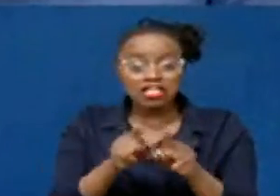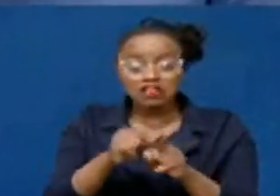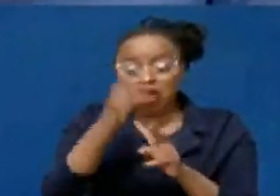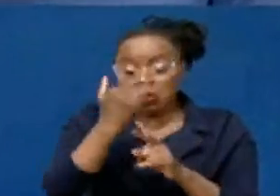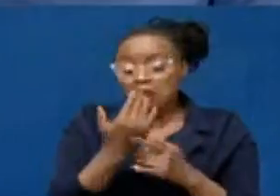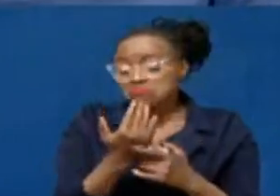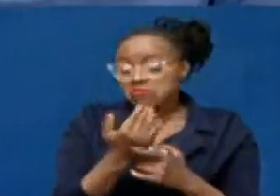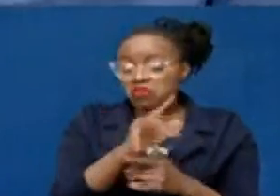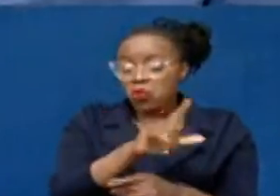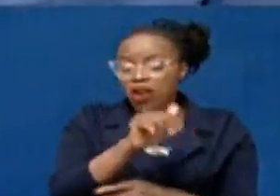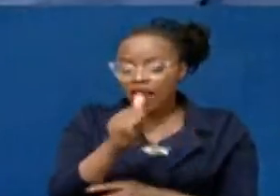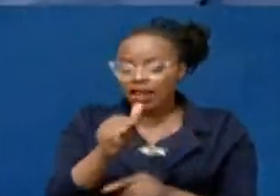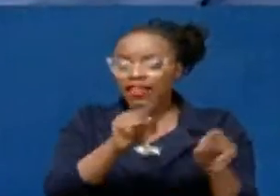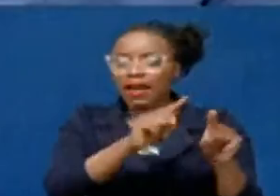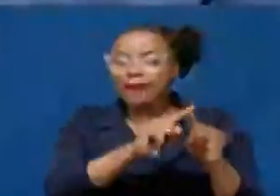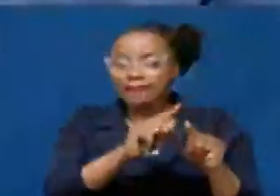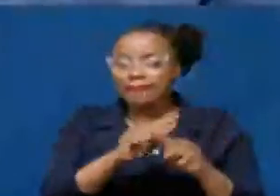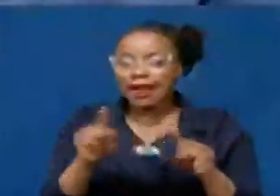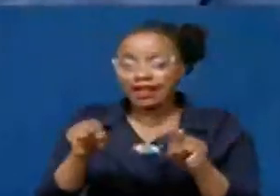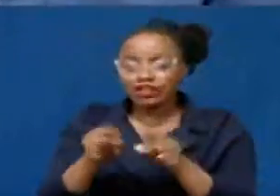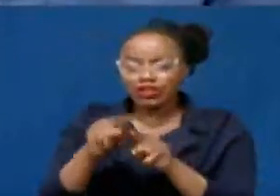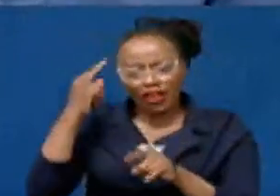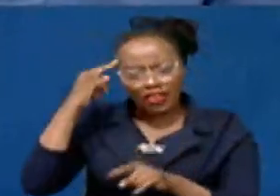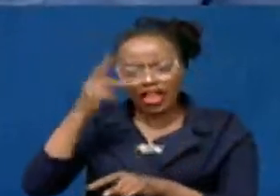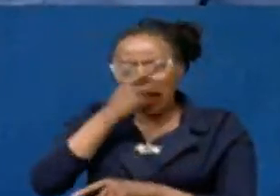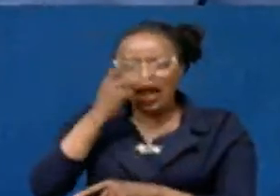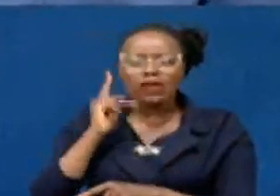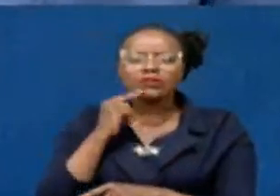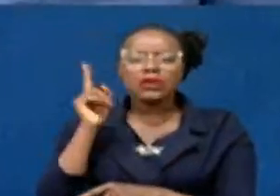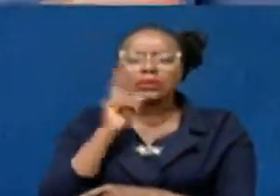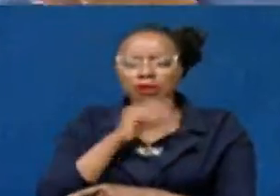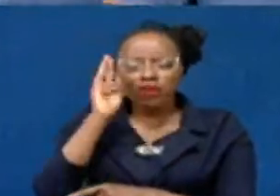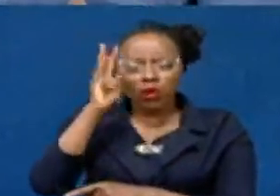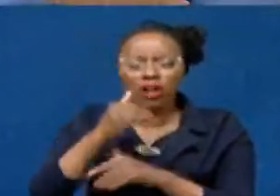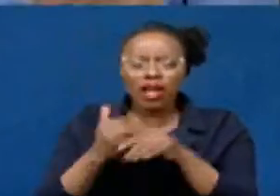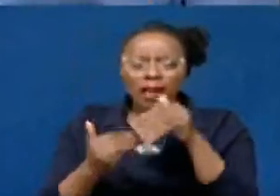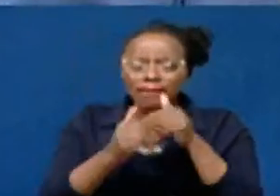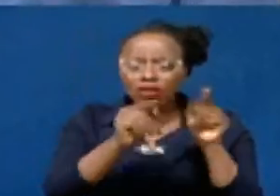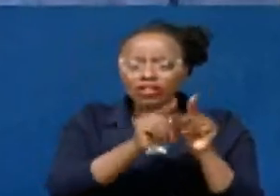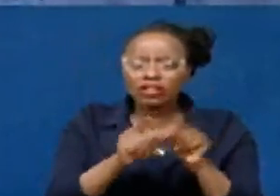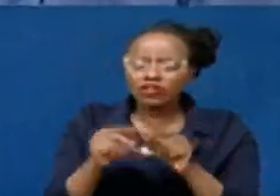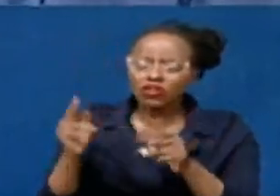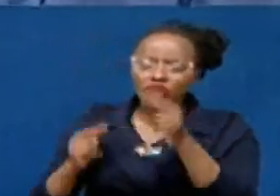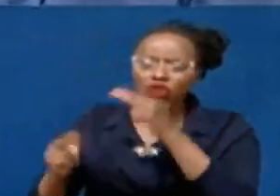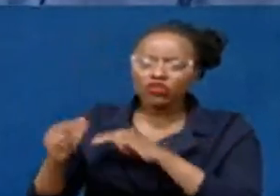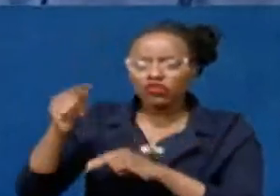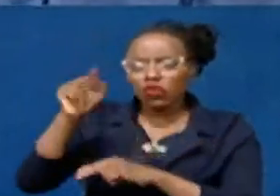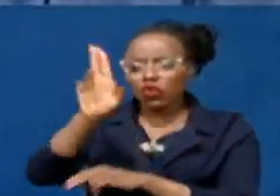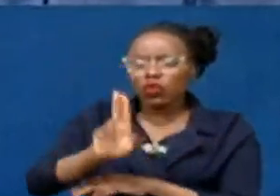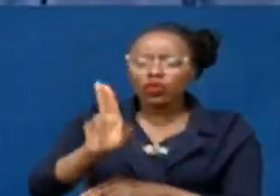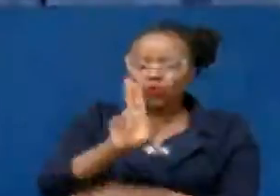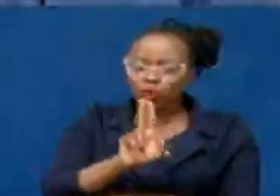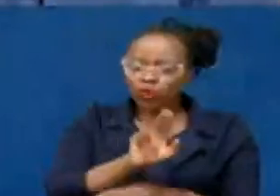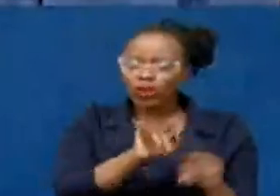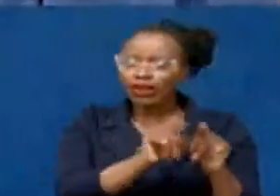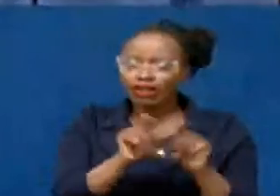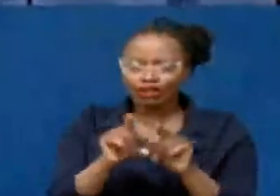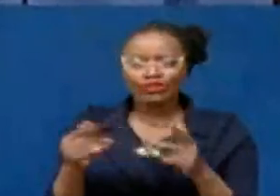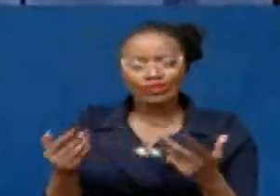each other. I think today, Kalonzo Musyoka also said that they're going to be building up on the legacy of President Uhuru Kenyatta.